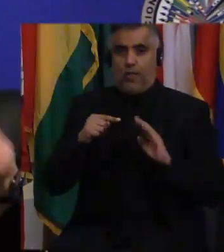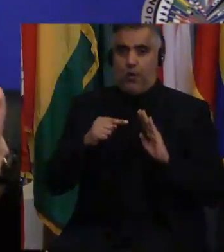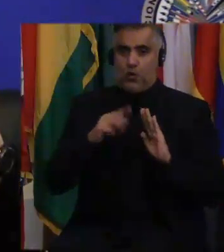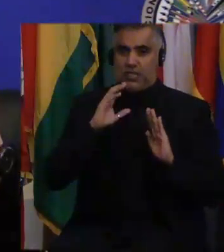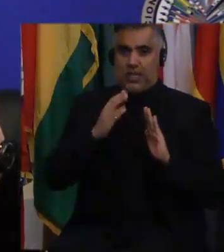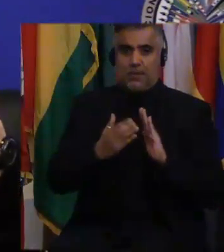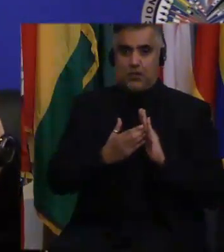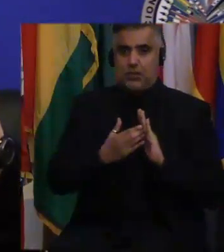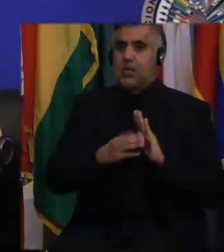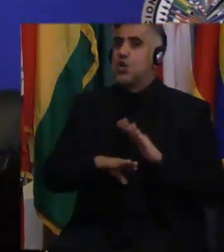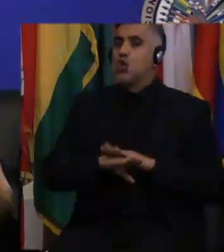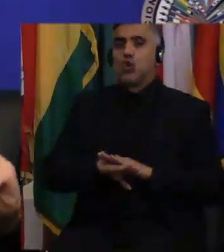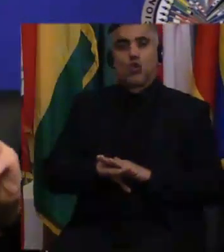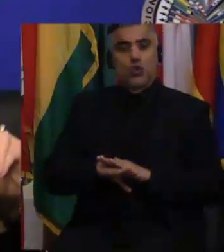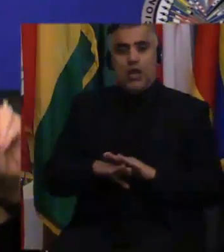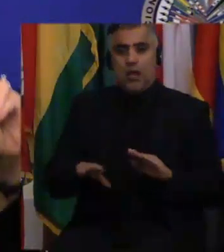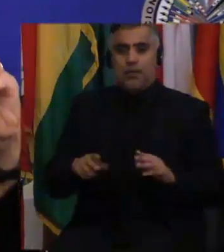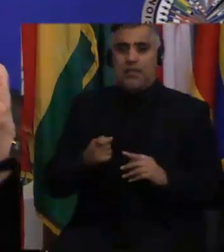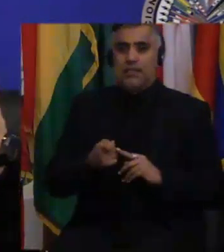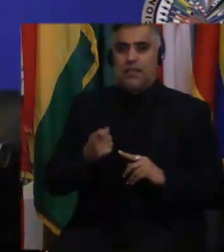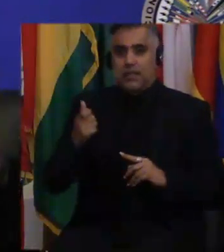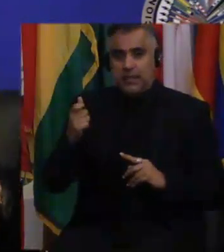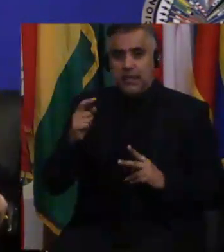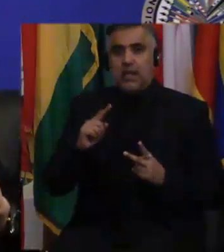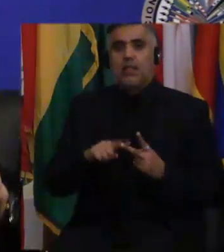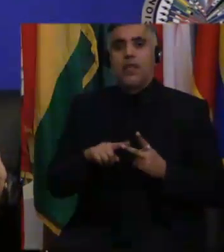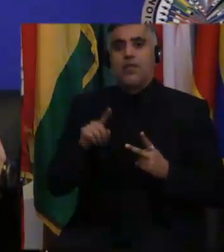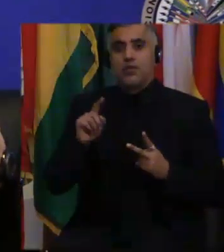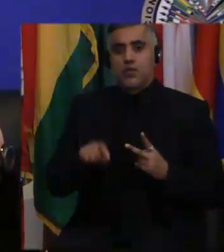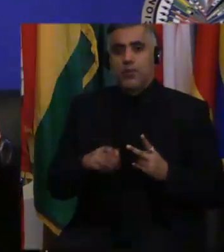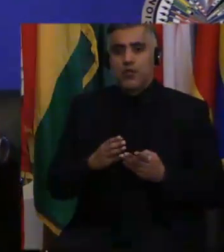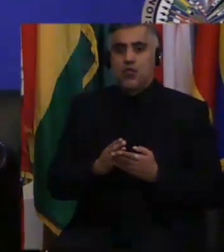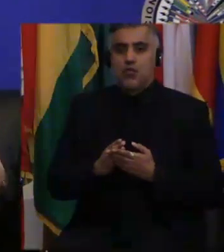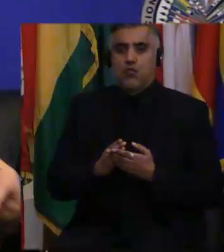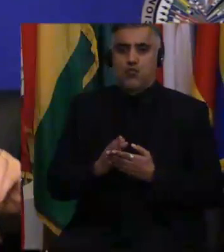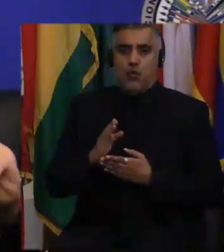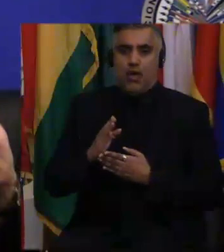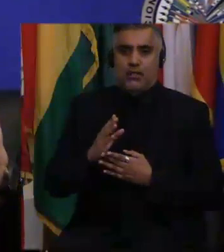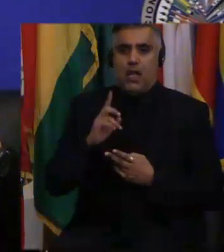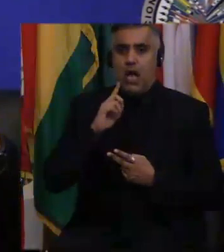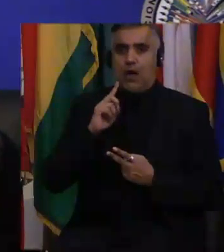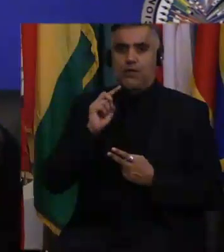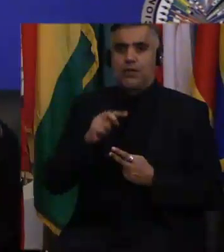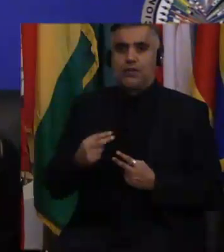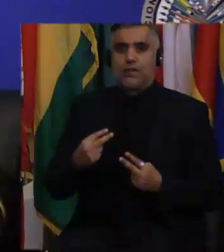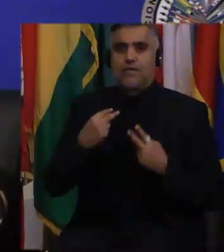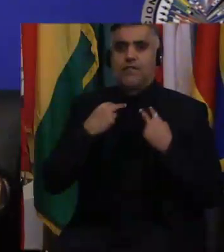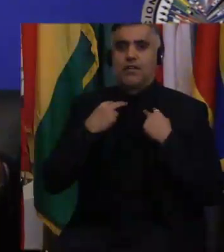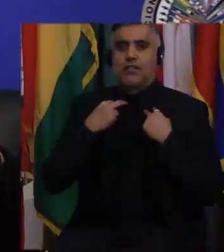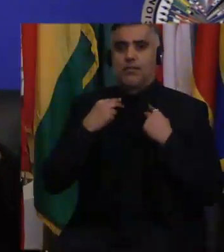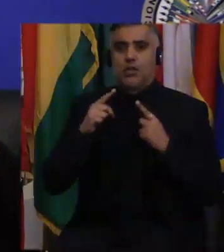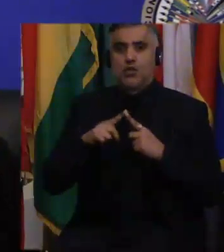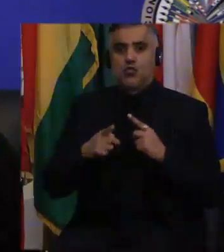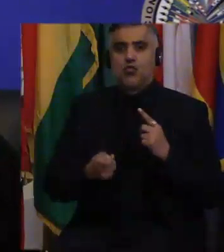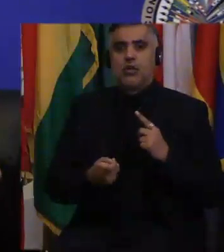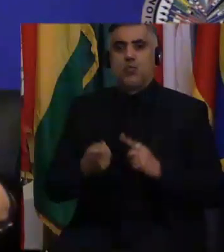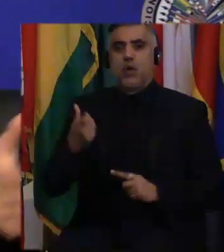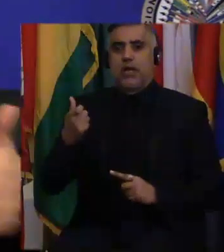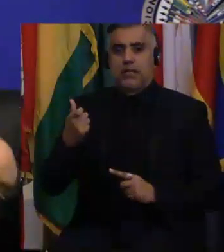images could not be deleted, that there should be maybe right of such victims to